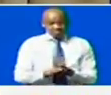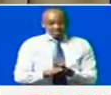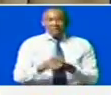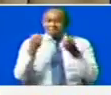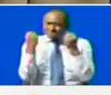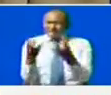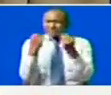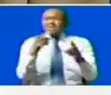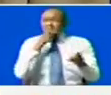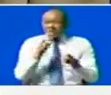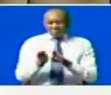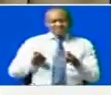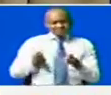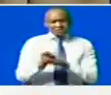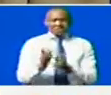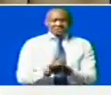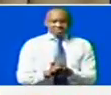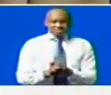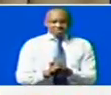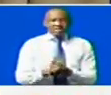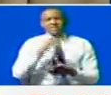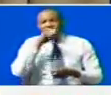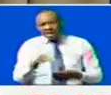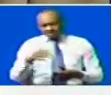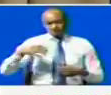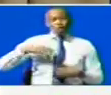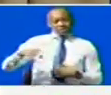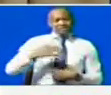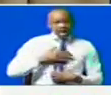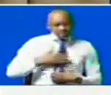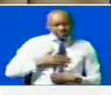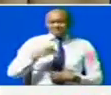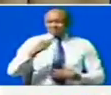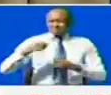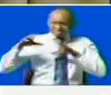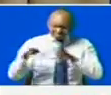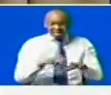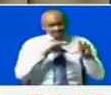many of our brothers and sisters, our sons and daughters, are still struggling.